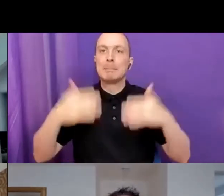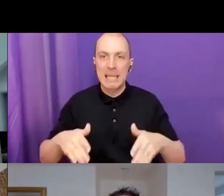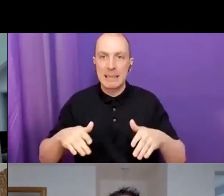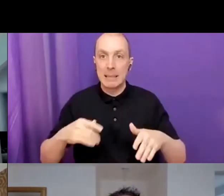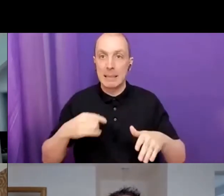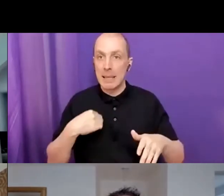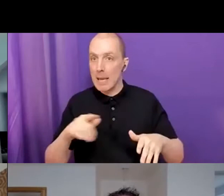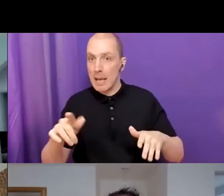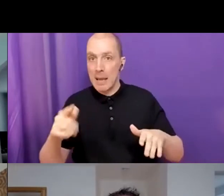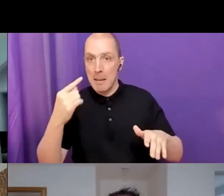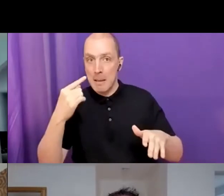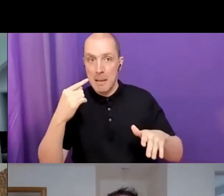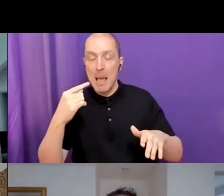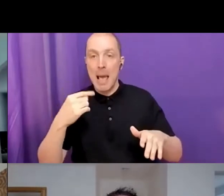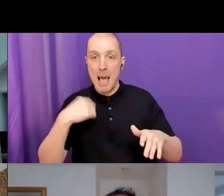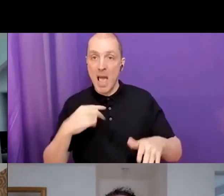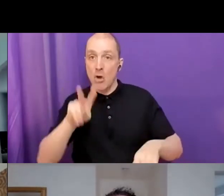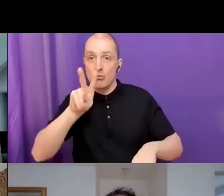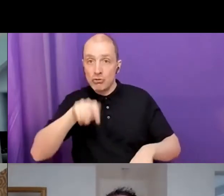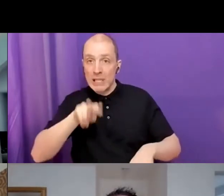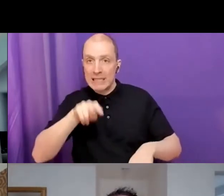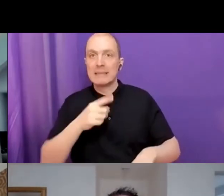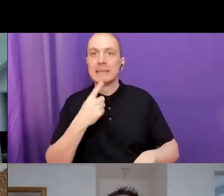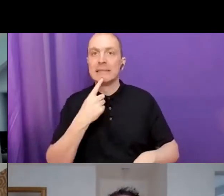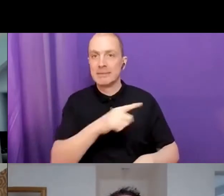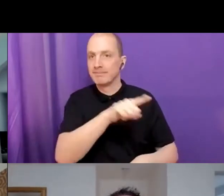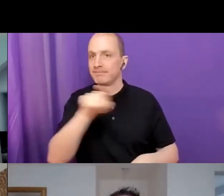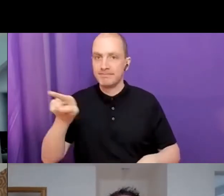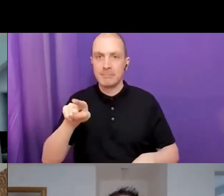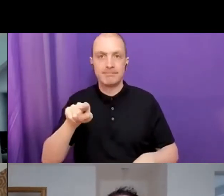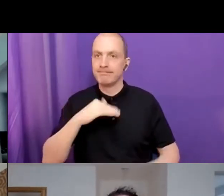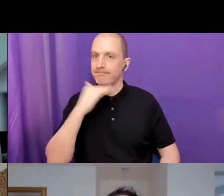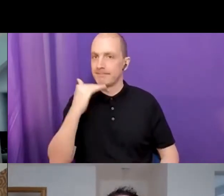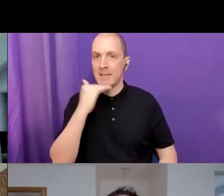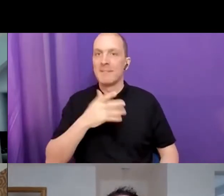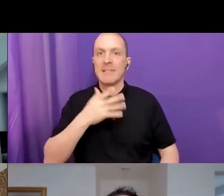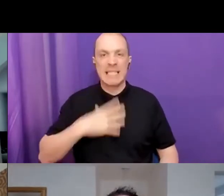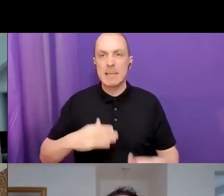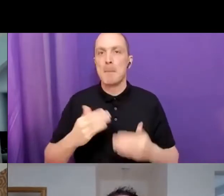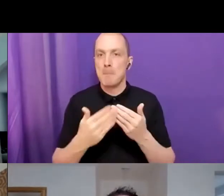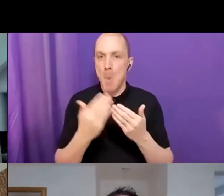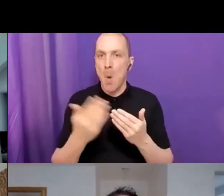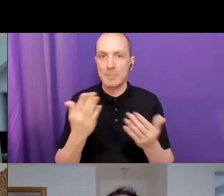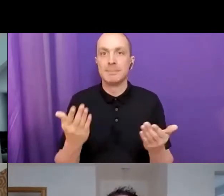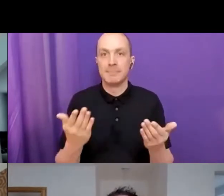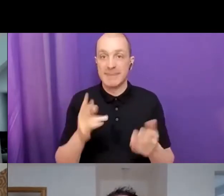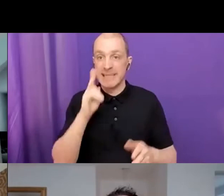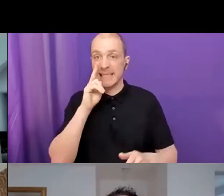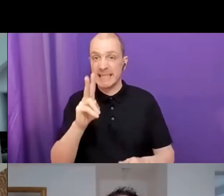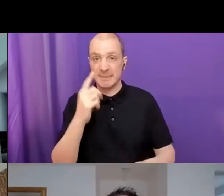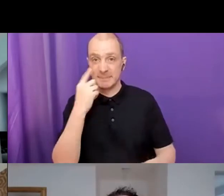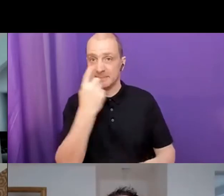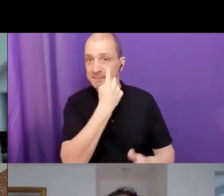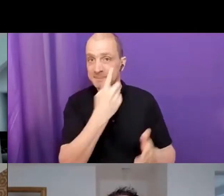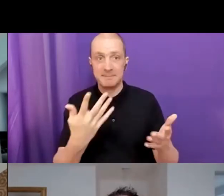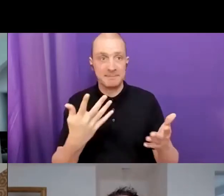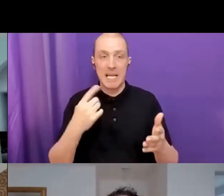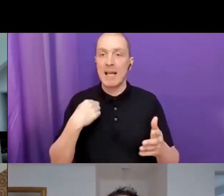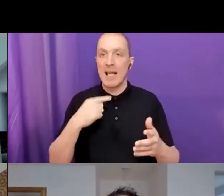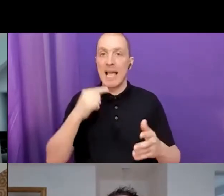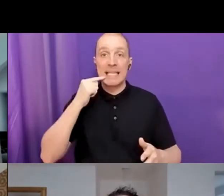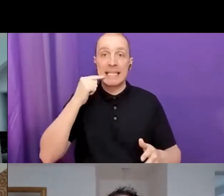that you think there's still plenty to be done to make the journey planning better, from the actual data around the